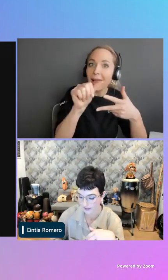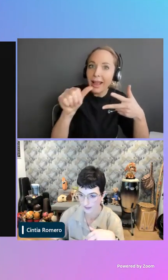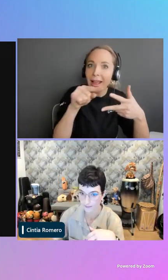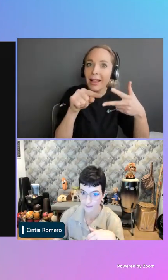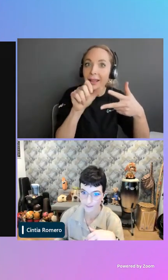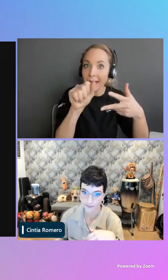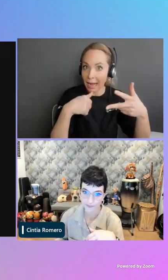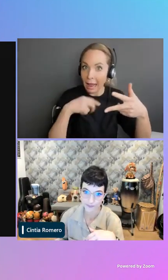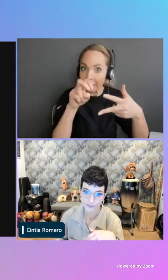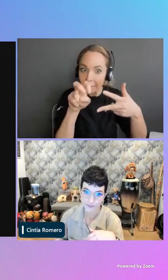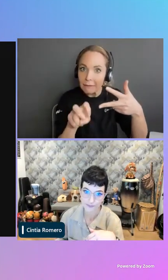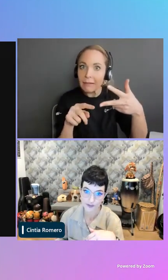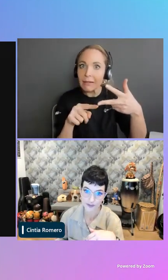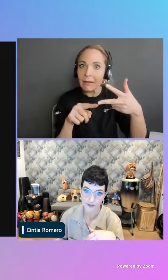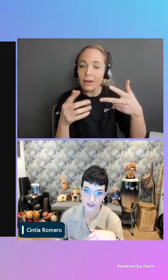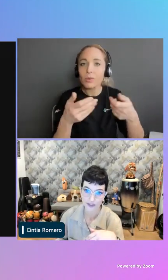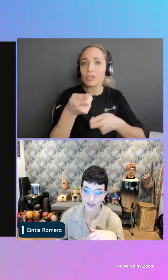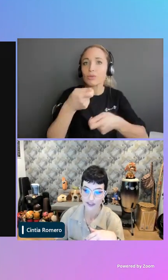accessibility?